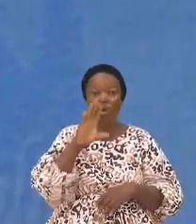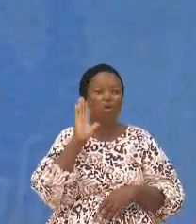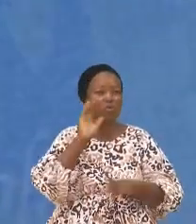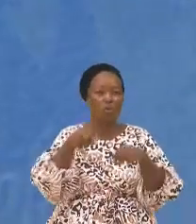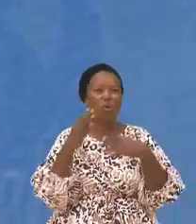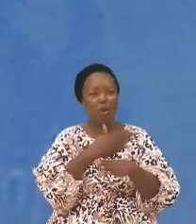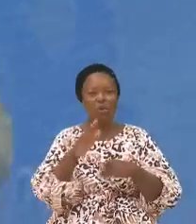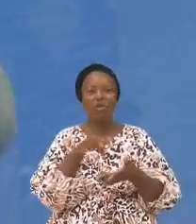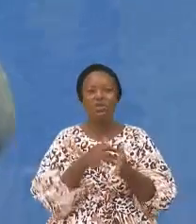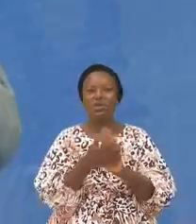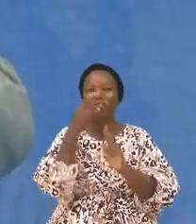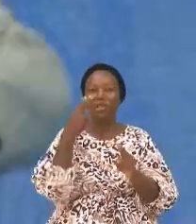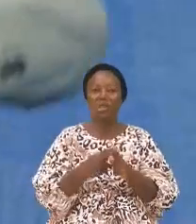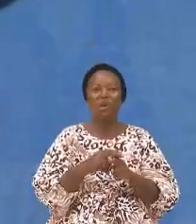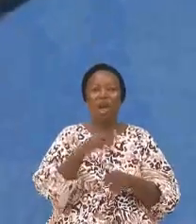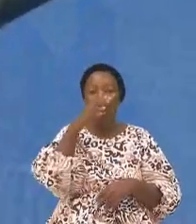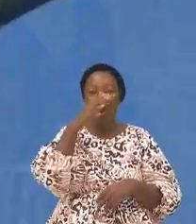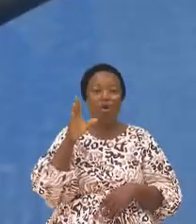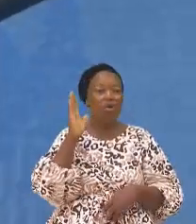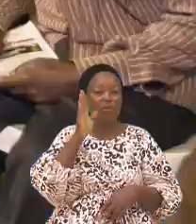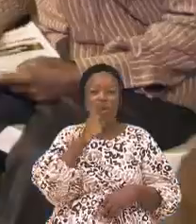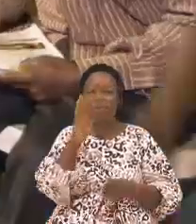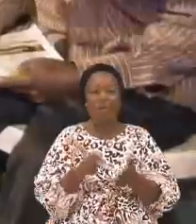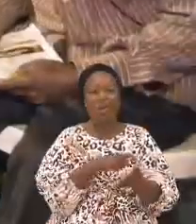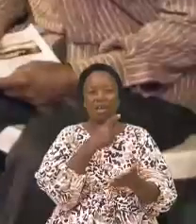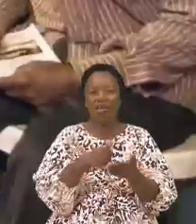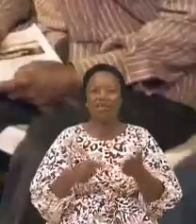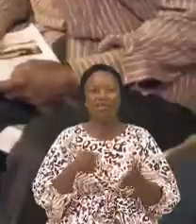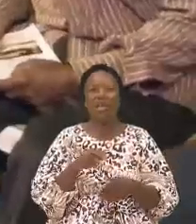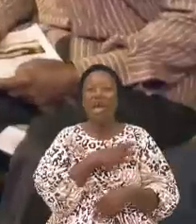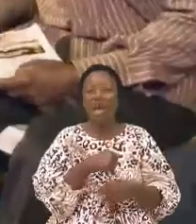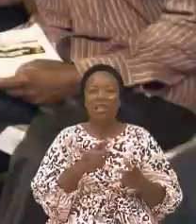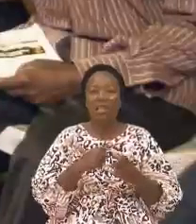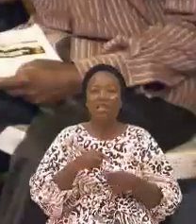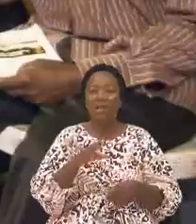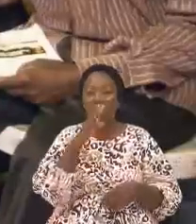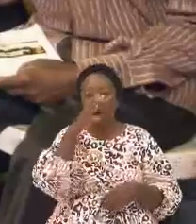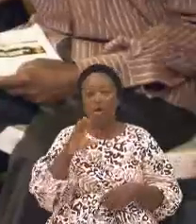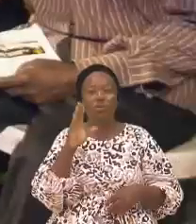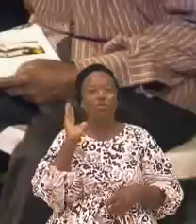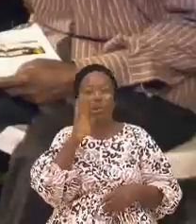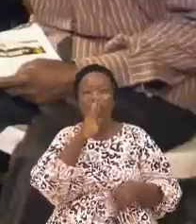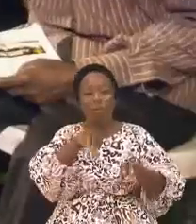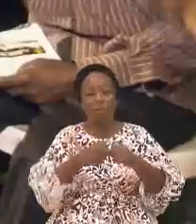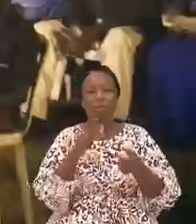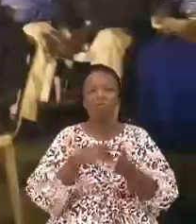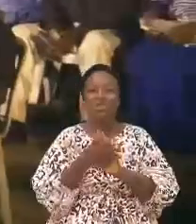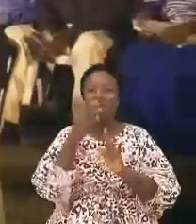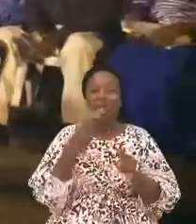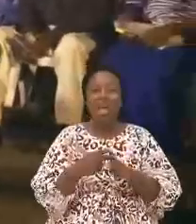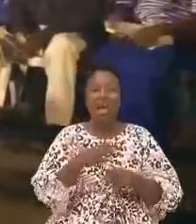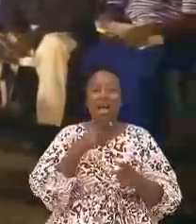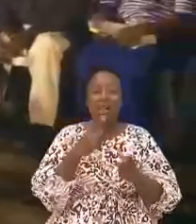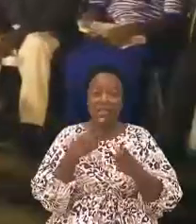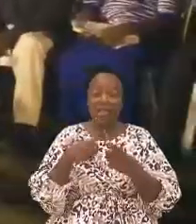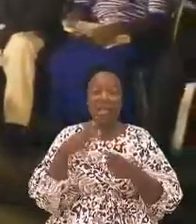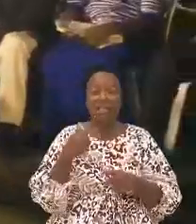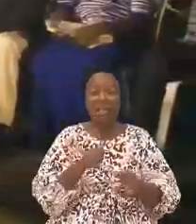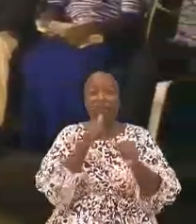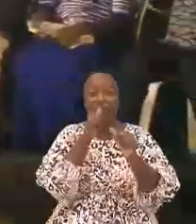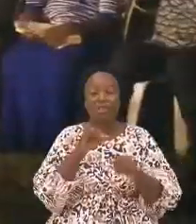Christ tonight. Curse will go away. Curse will be canceled. And curse will